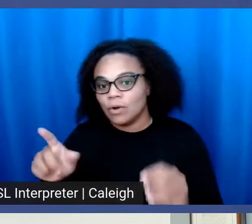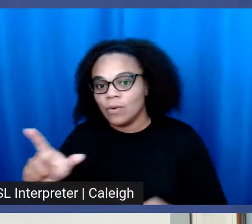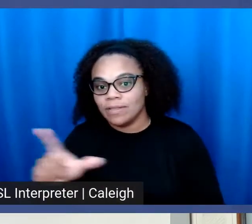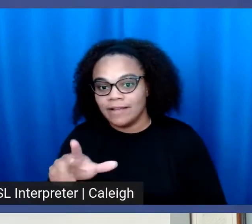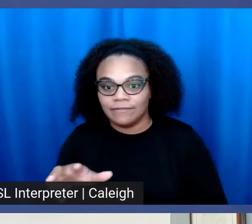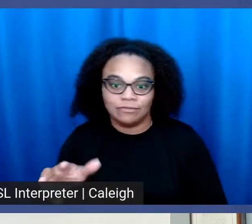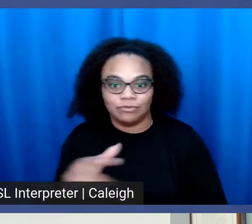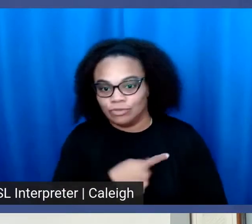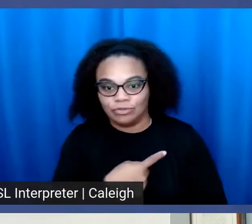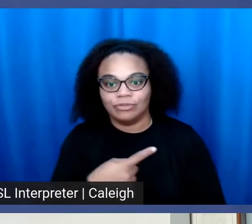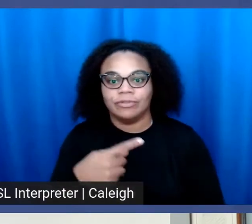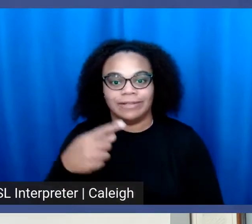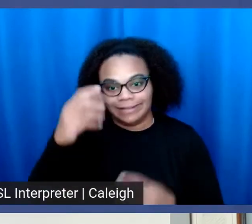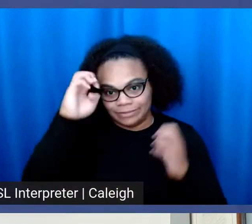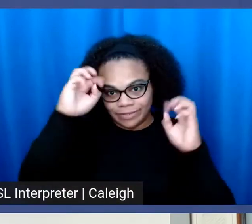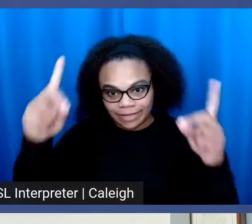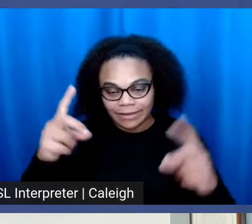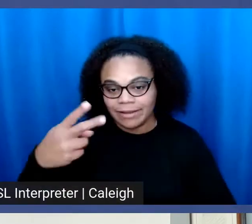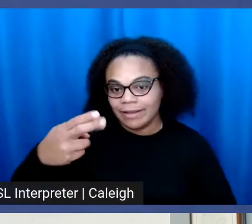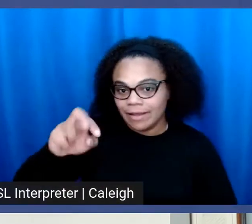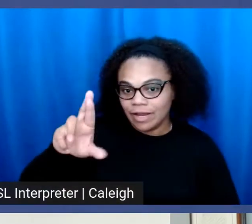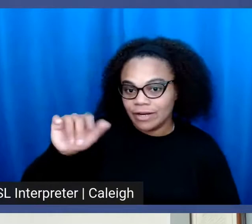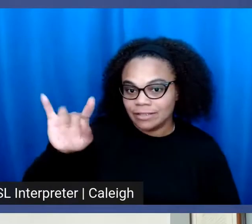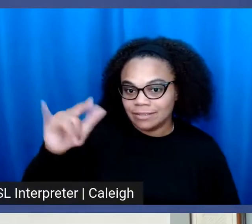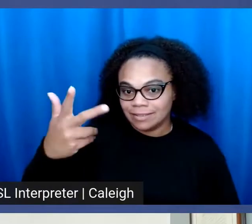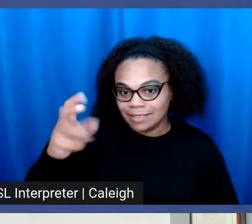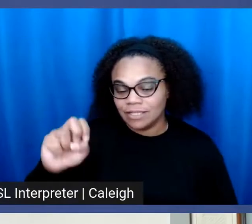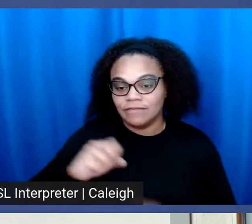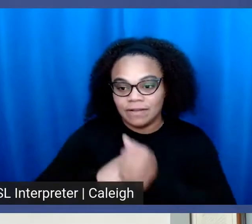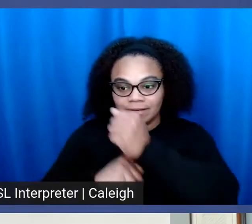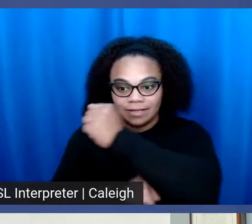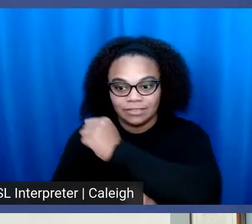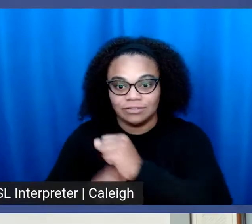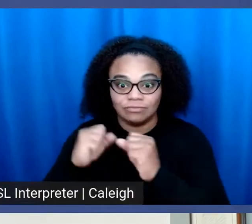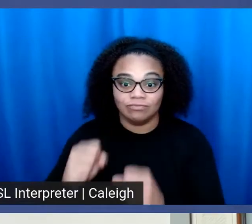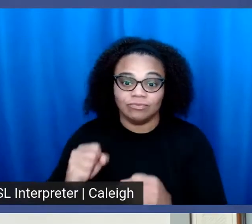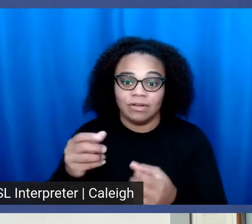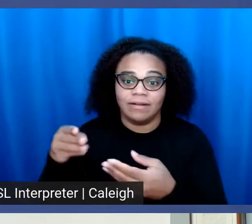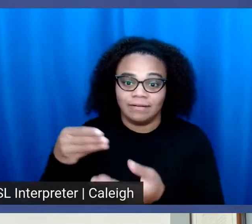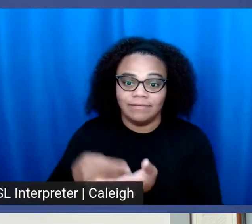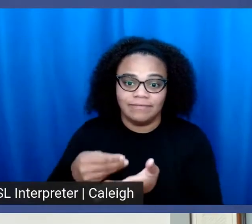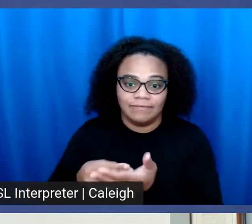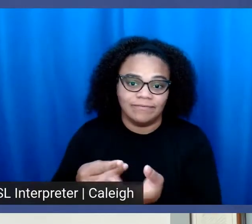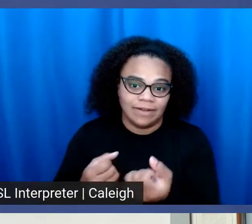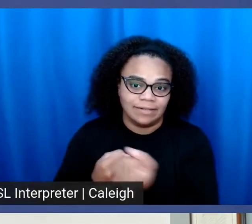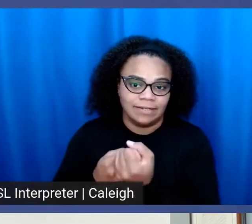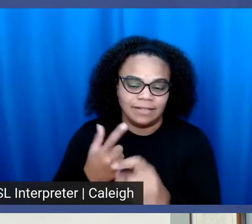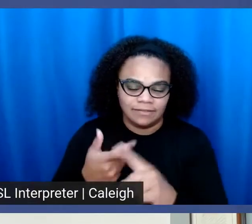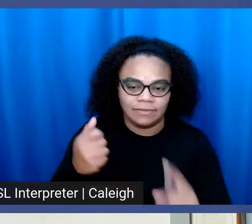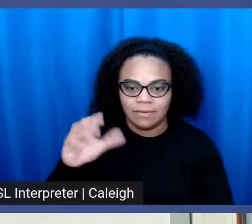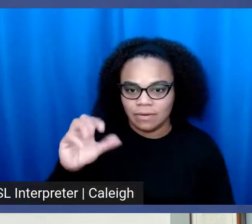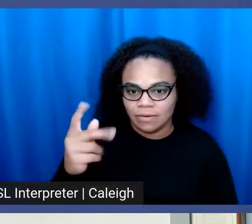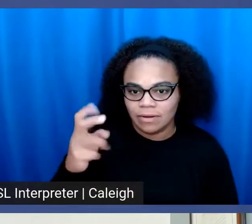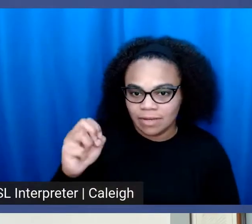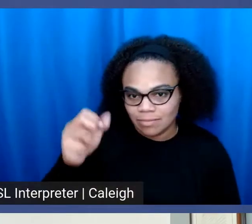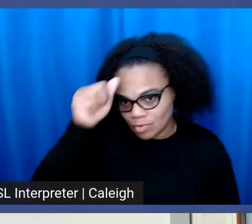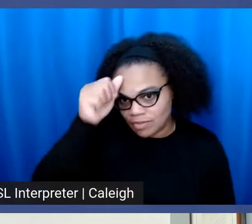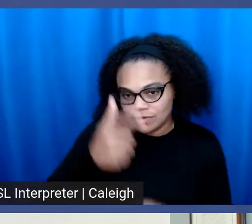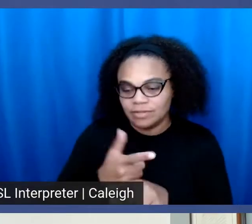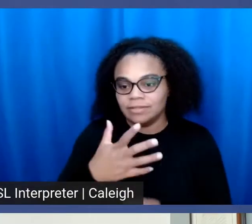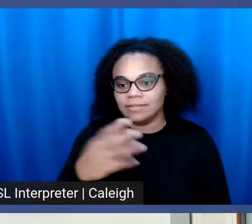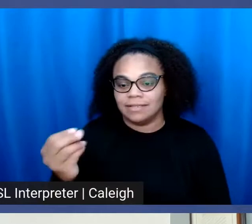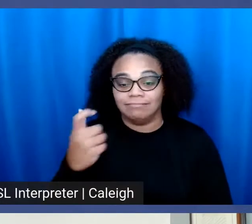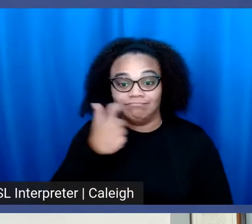Foundation, which, as you know, has significant funding from the Koch brothers. And recently, we've heard a lot about Patriot Media down in Texas, which is